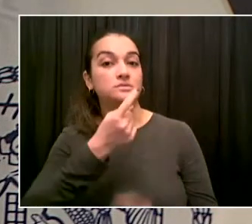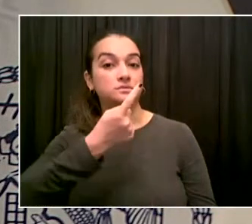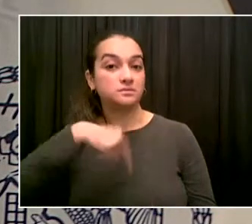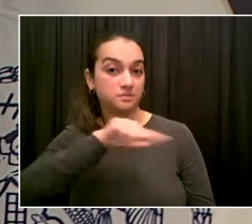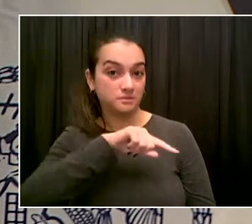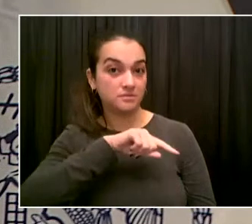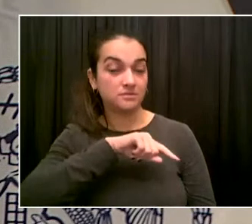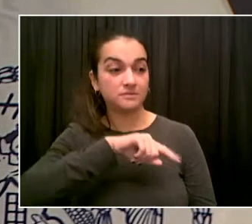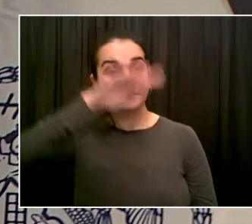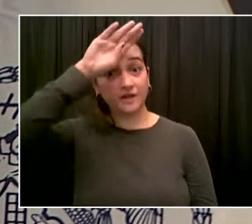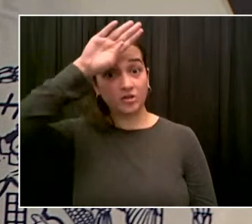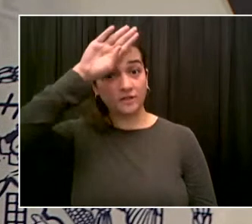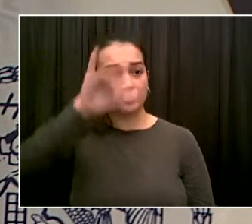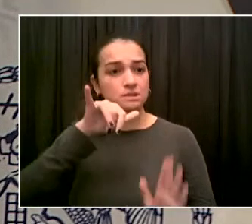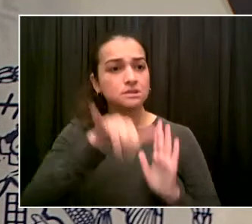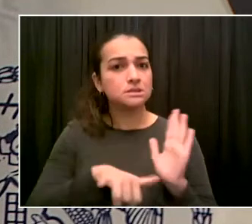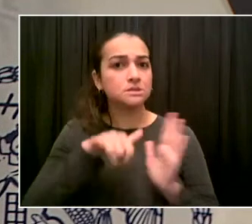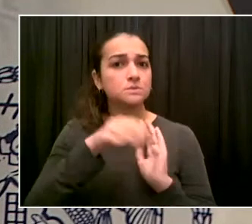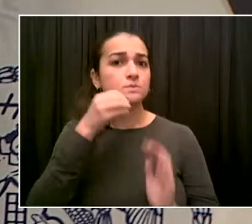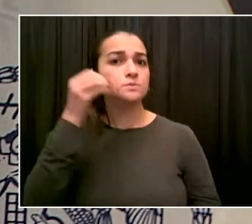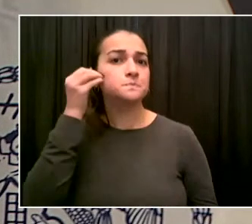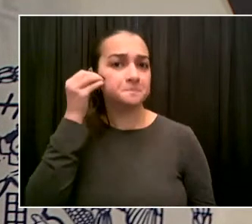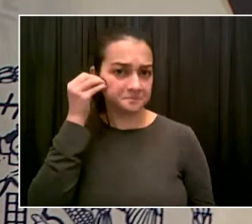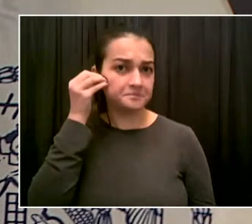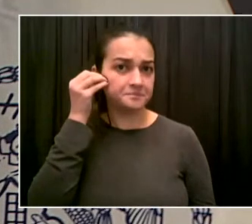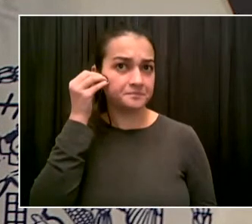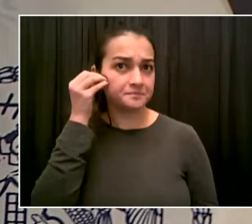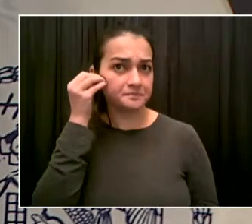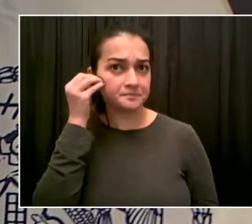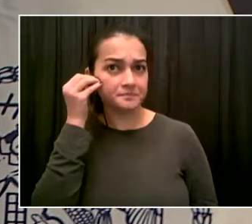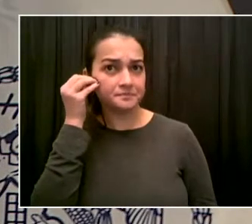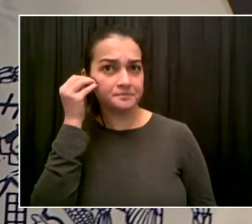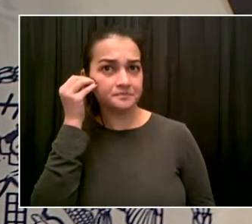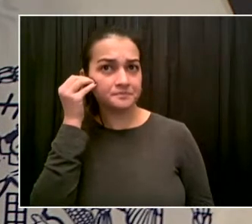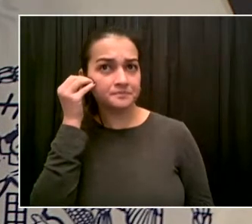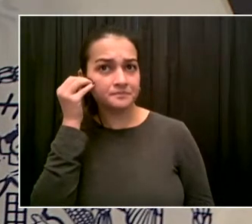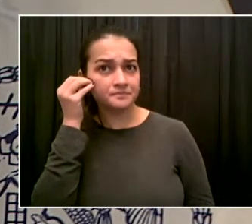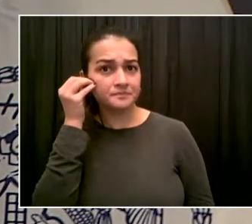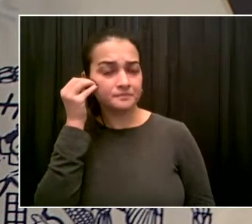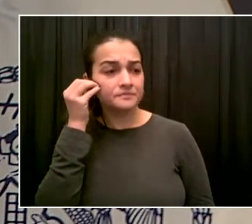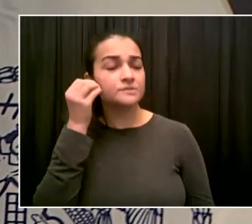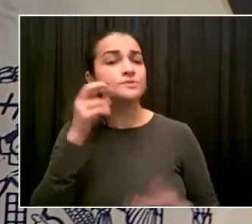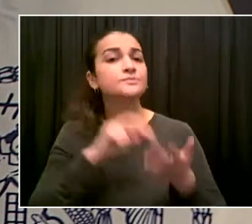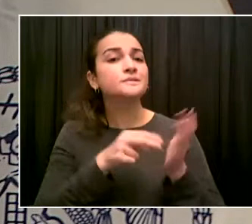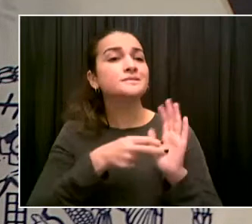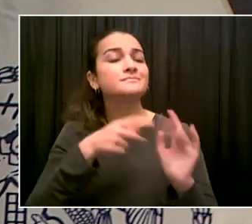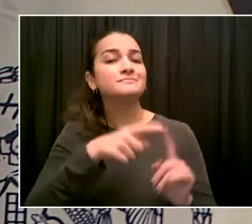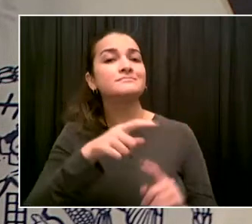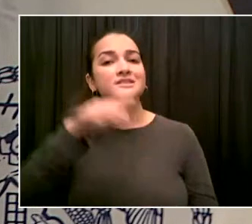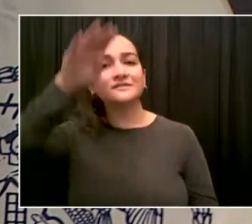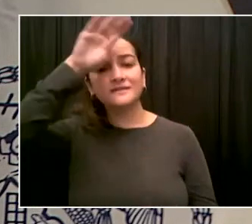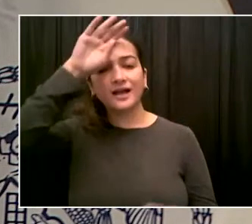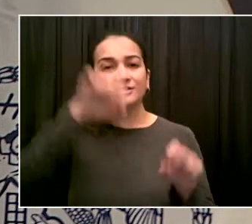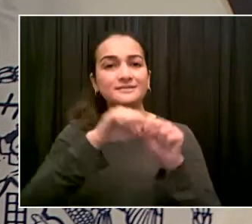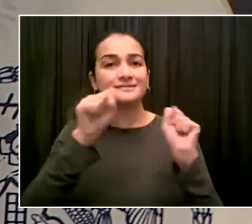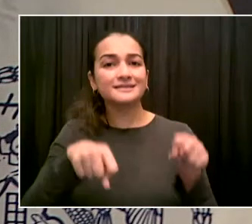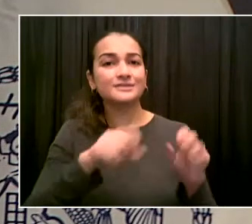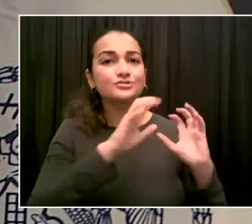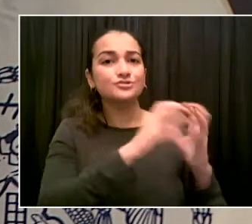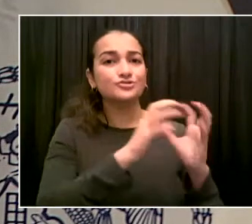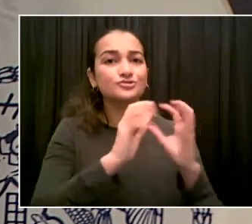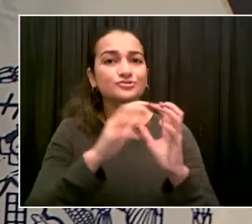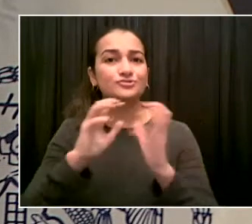how this will affect companies and how will it affect response times as well. The same goes